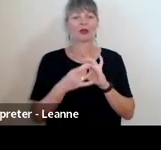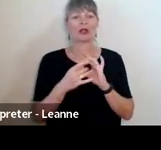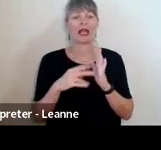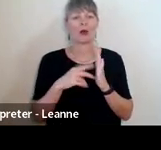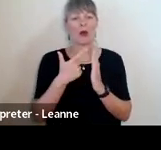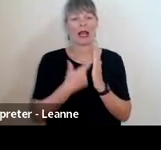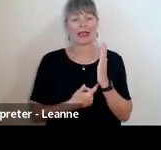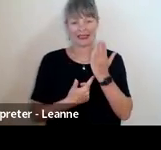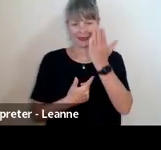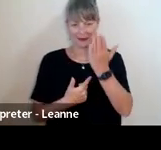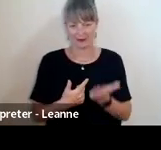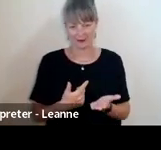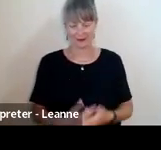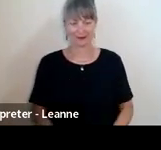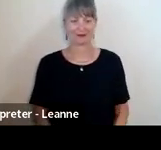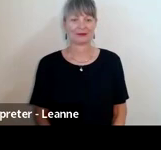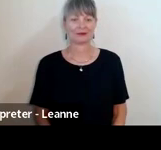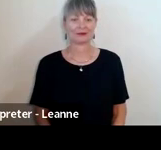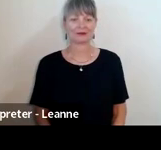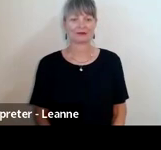tinyurl.com/urgetoys or send me an email at